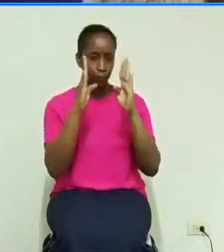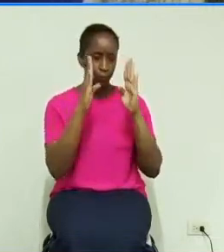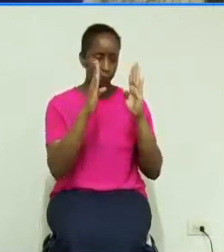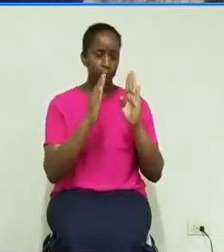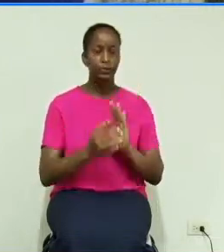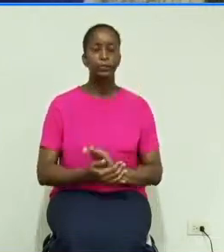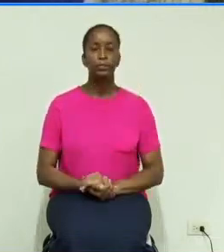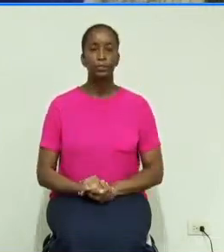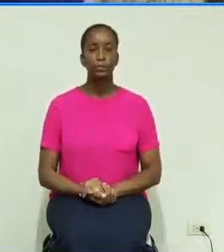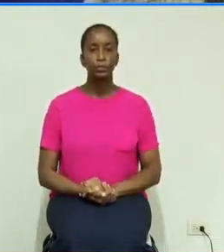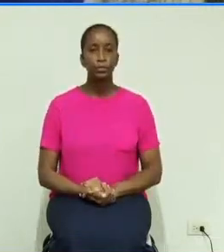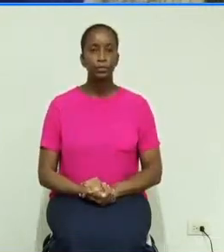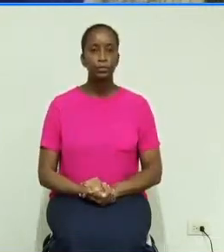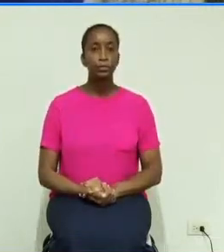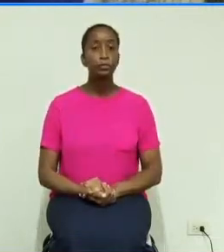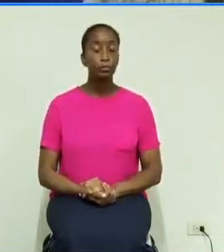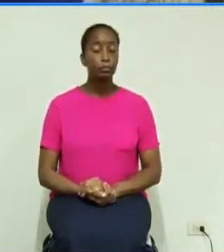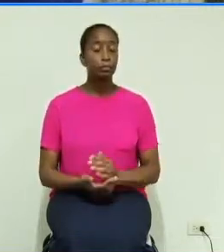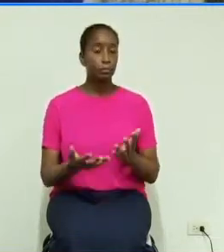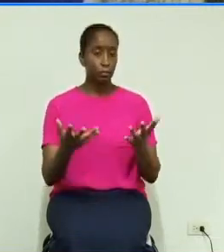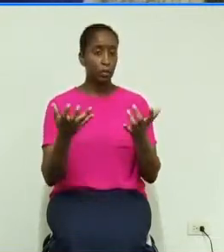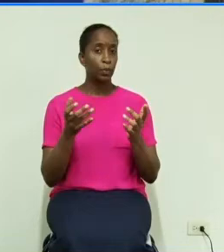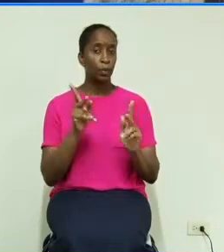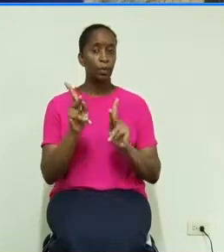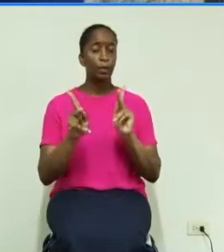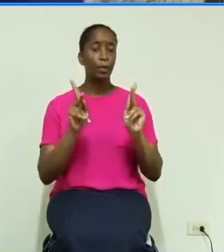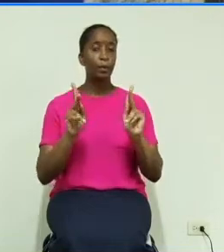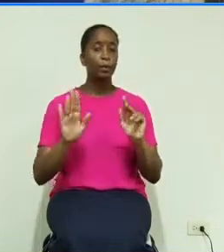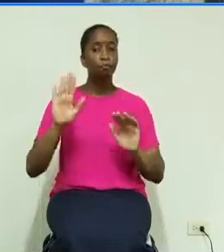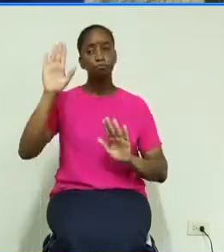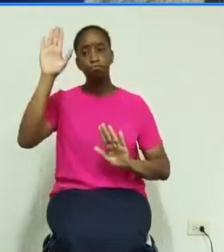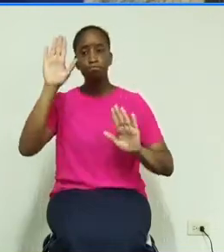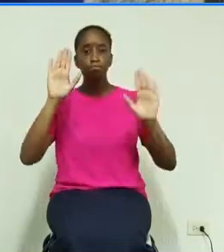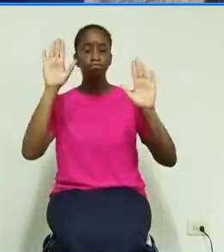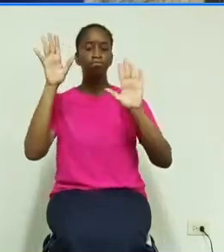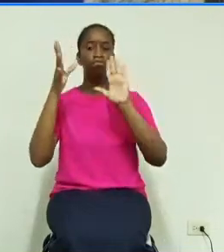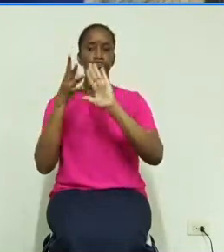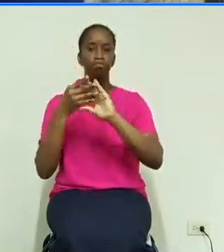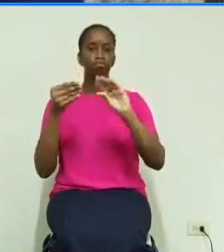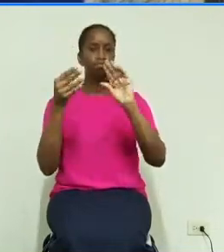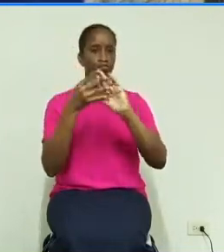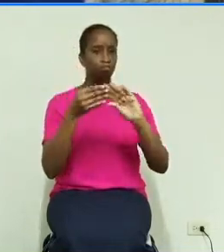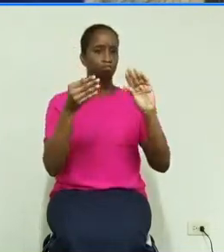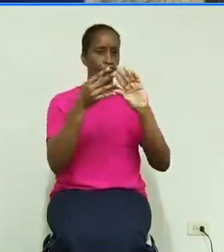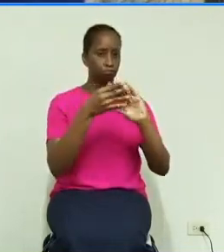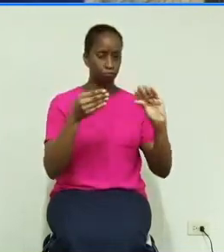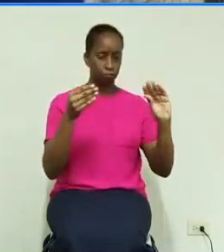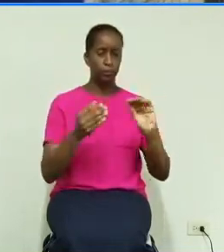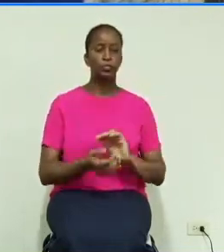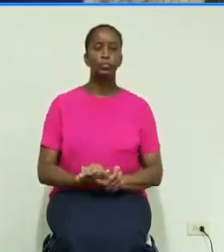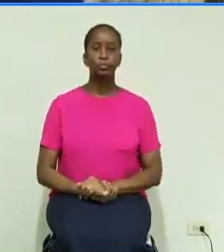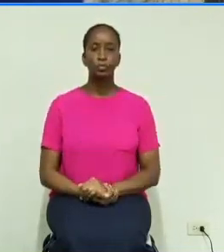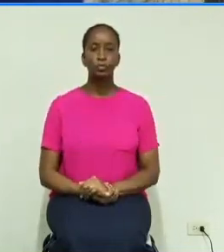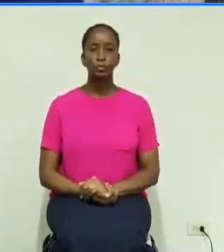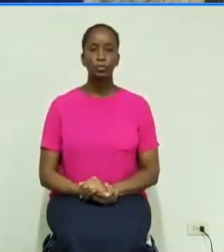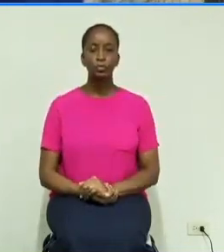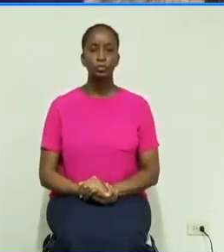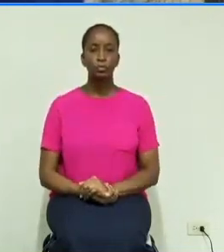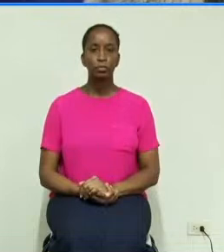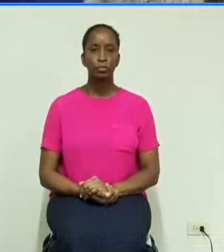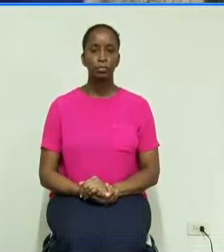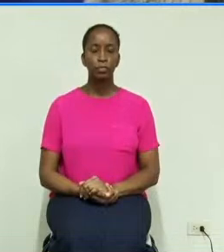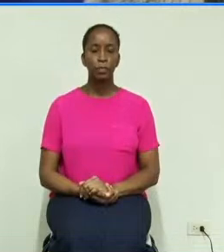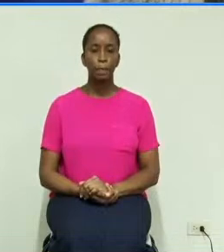enthusiastic participation from the general public. With that, I move to my panel. I'm going